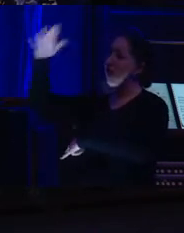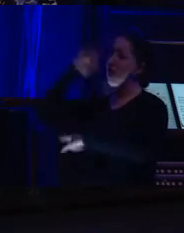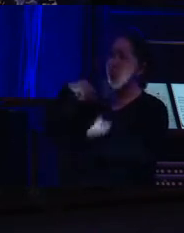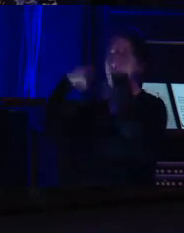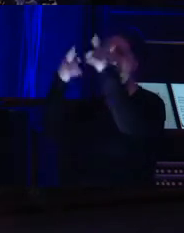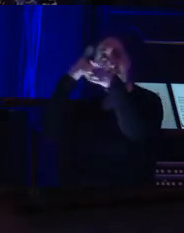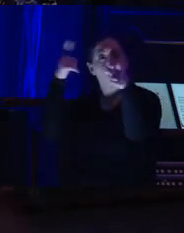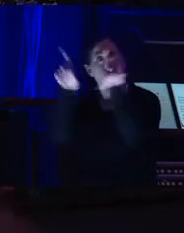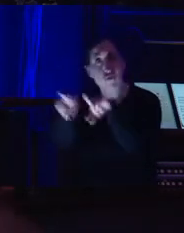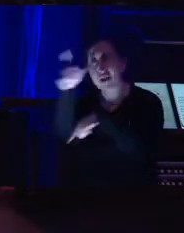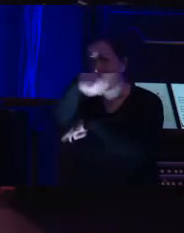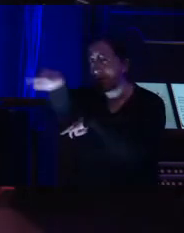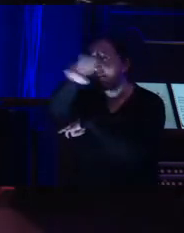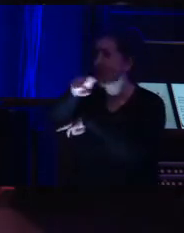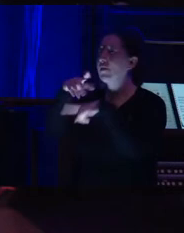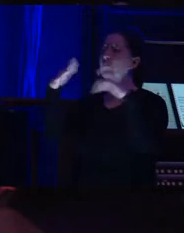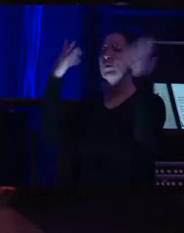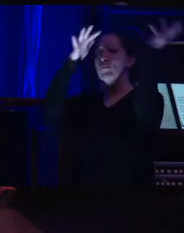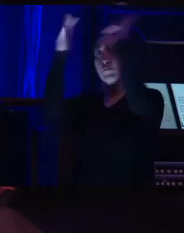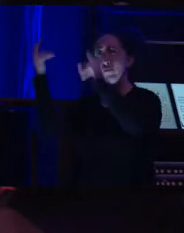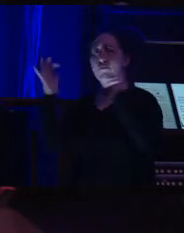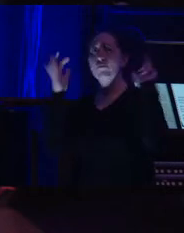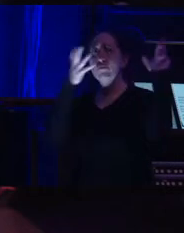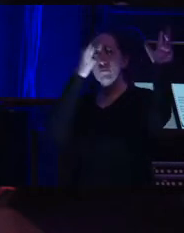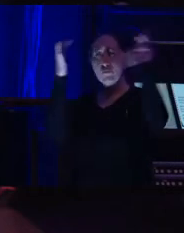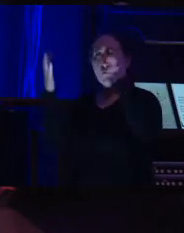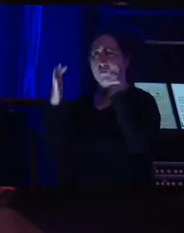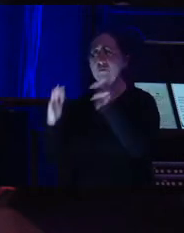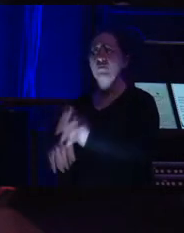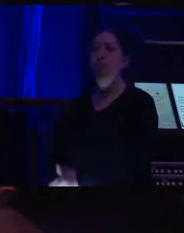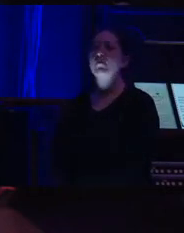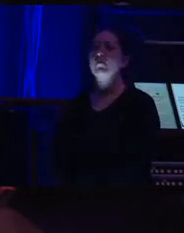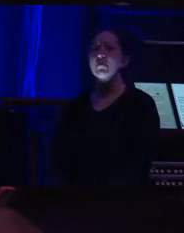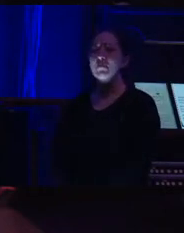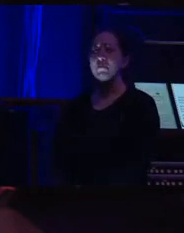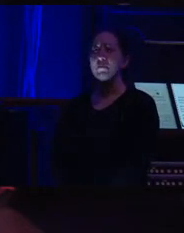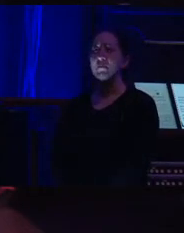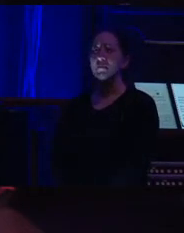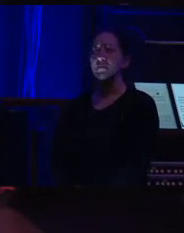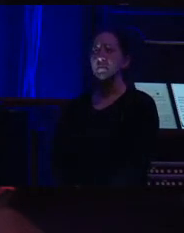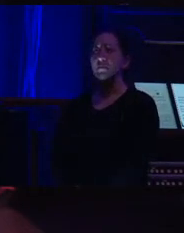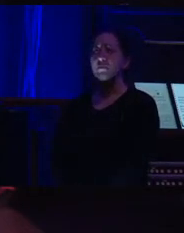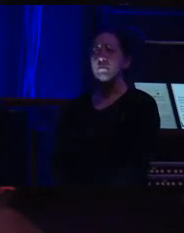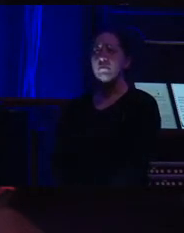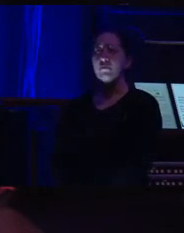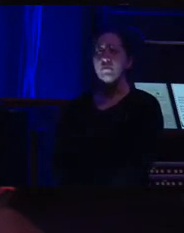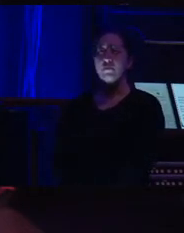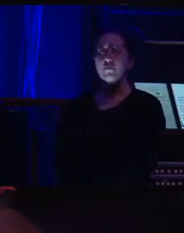agree?